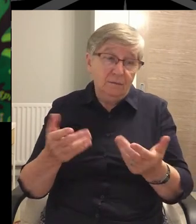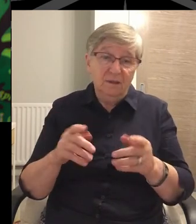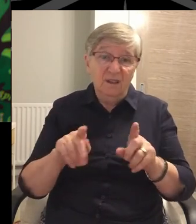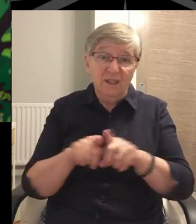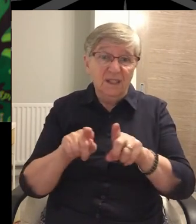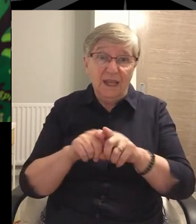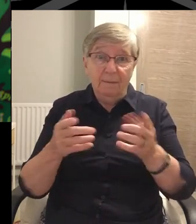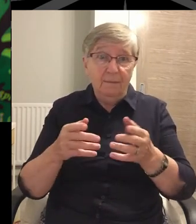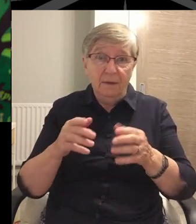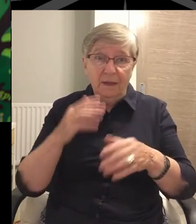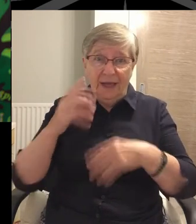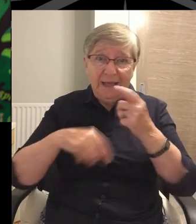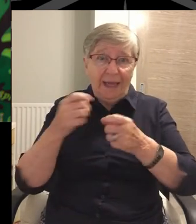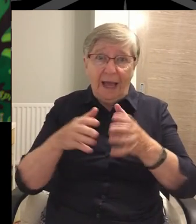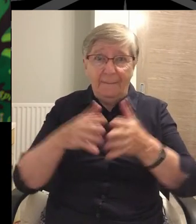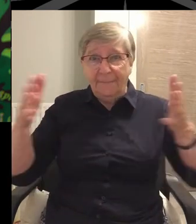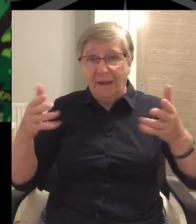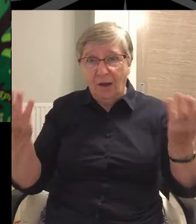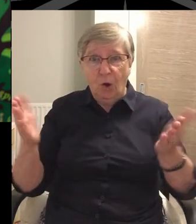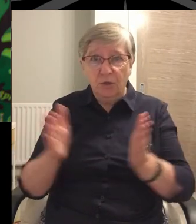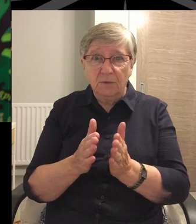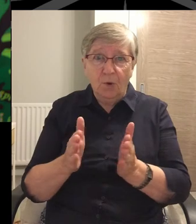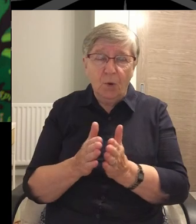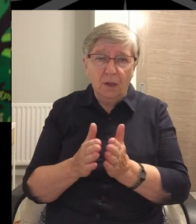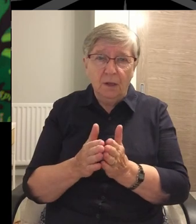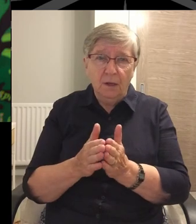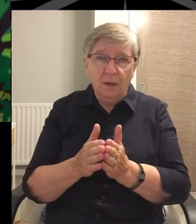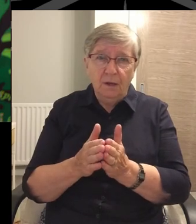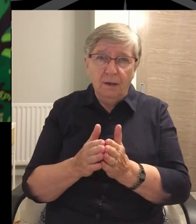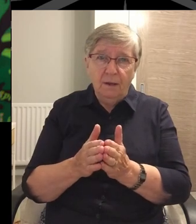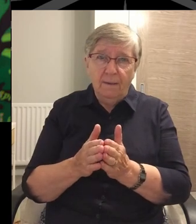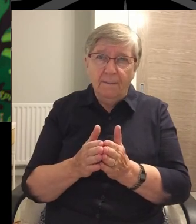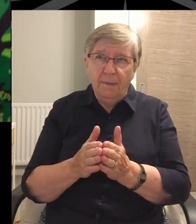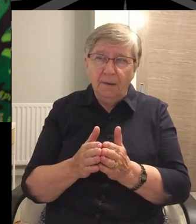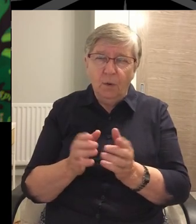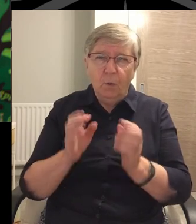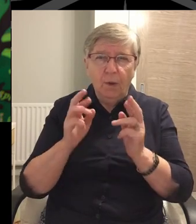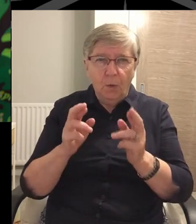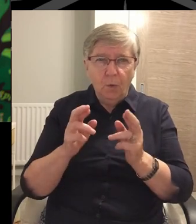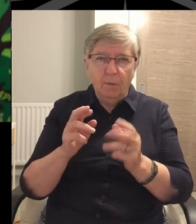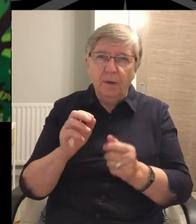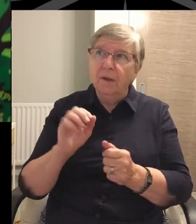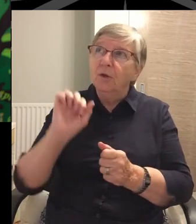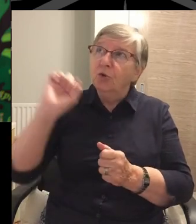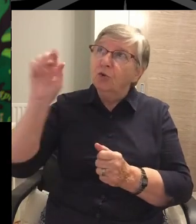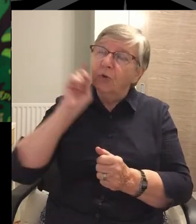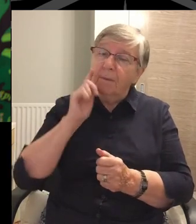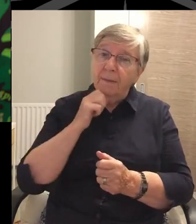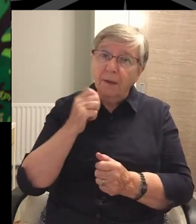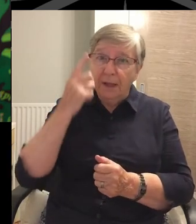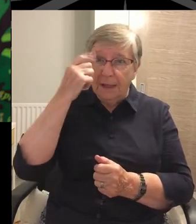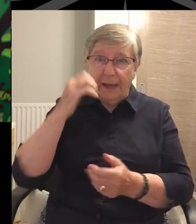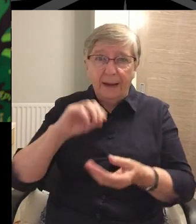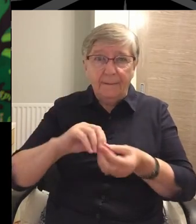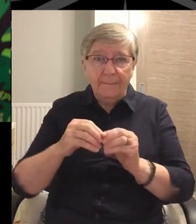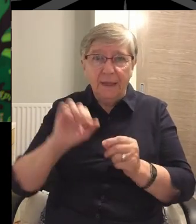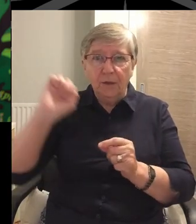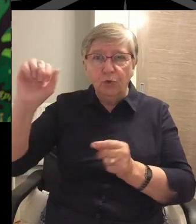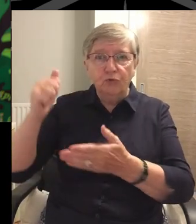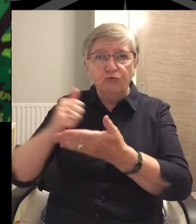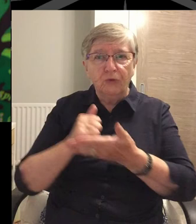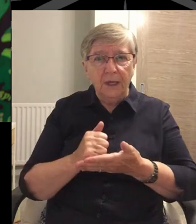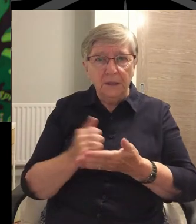can't get any bigger, but in the sense that your people might make that grace more